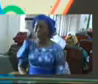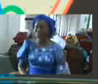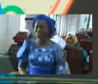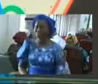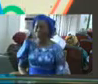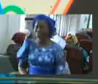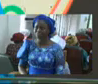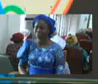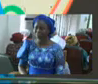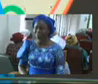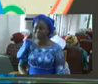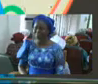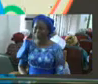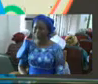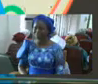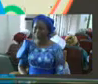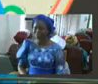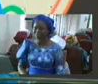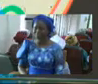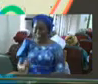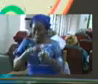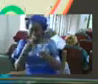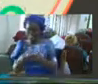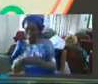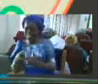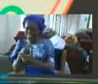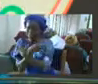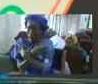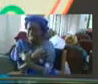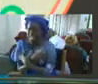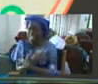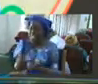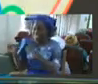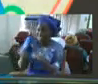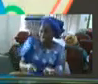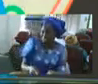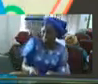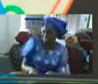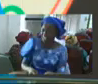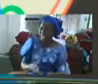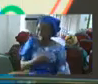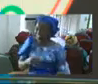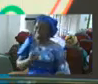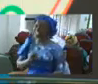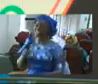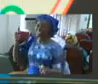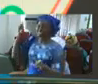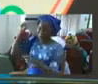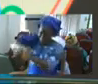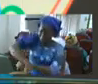We call it a psalm now. Then the bear came. He killed the bear. He composed another